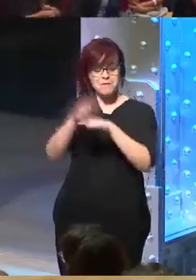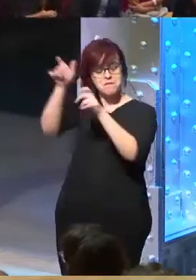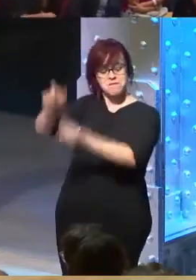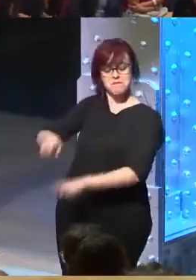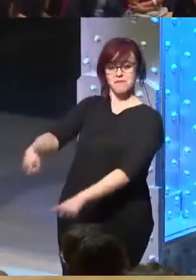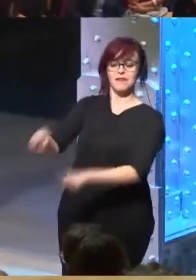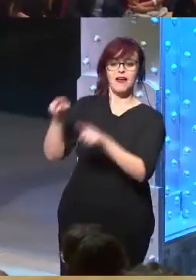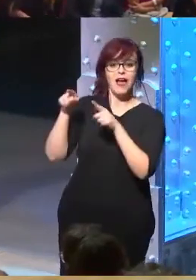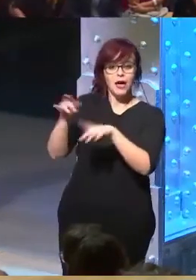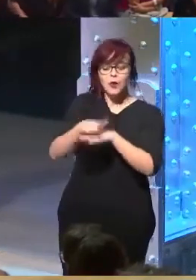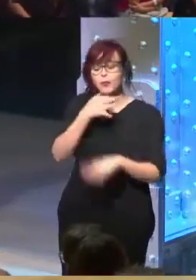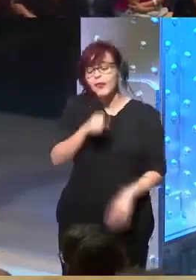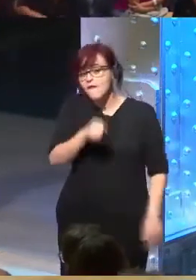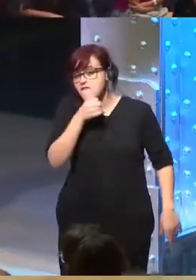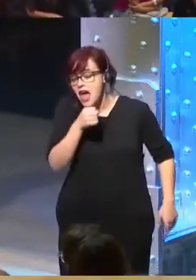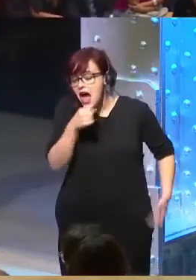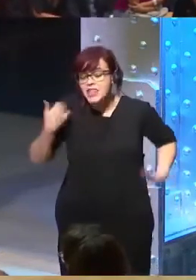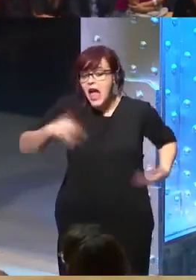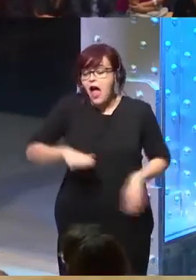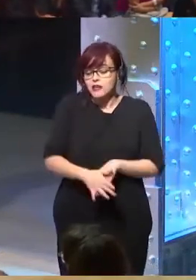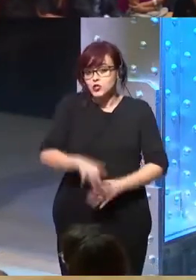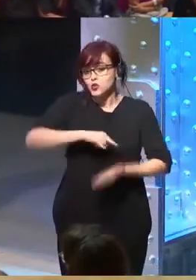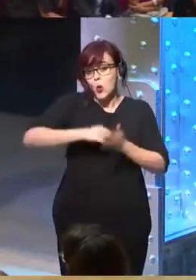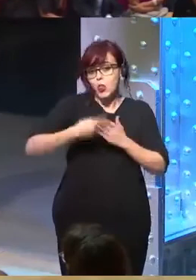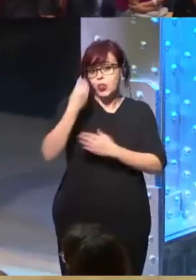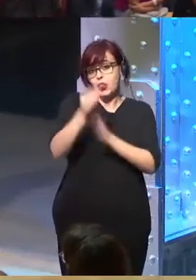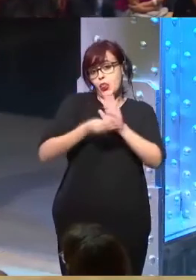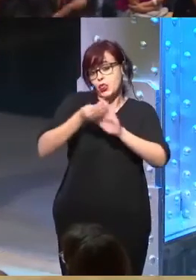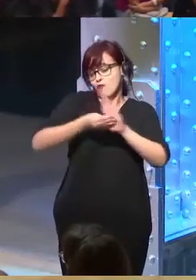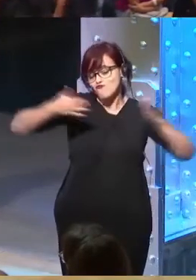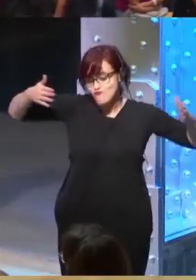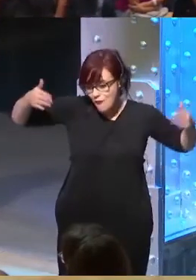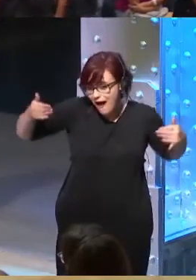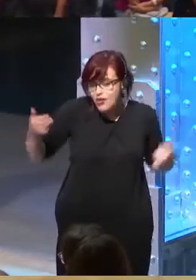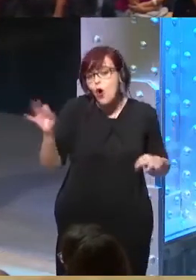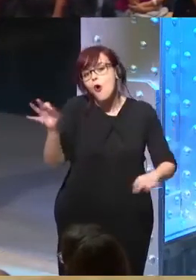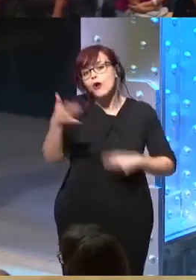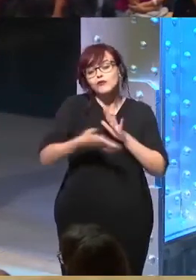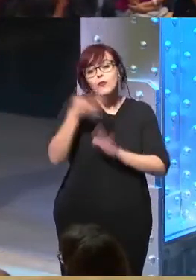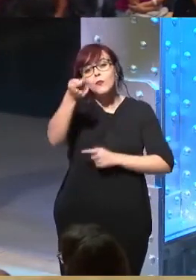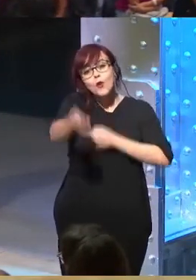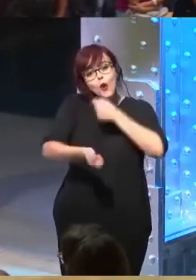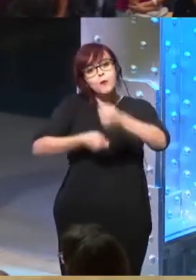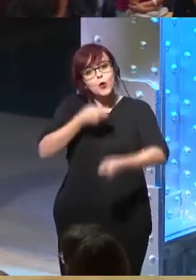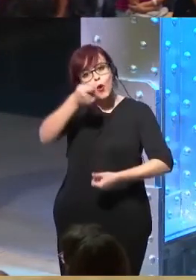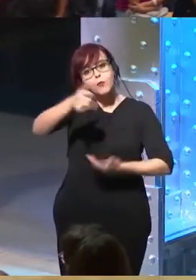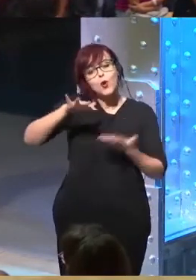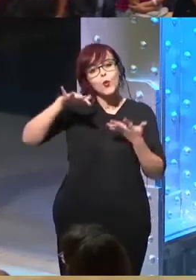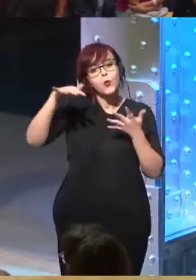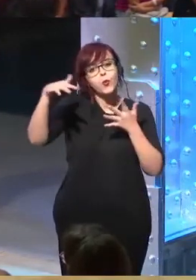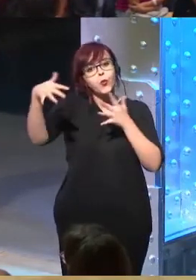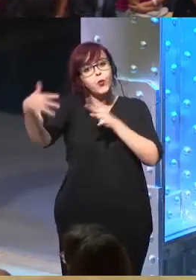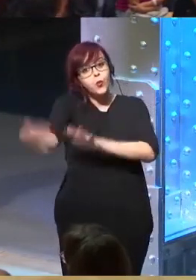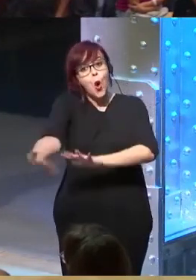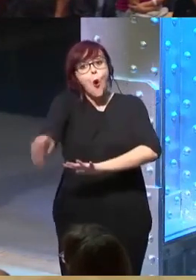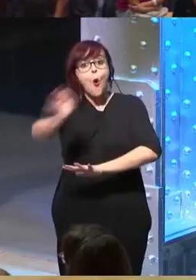hopeless. It might be because things gradually will change. Or it might be that there's bigger work